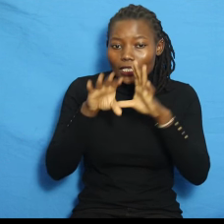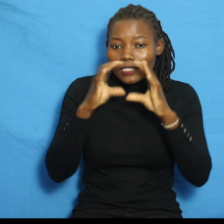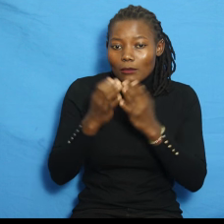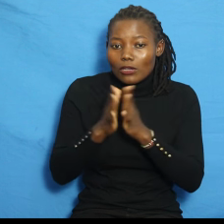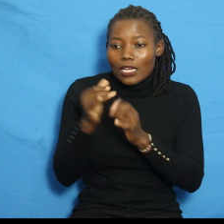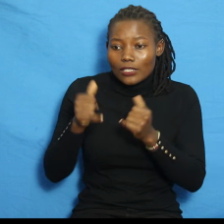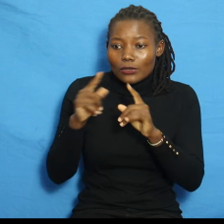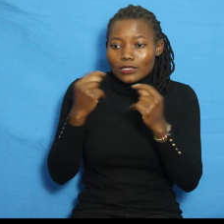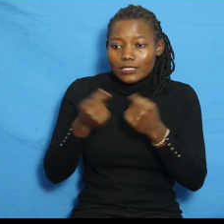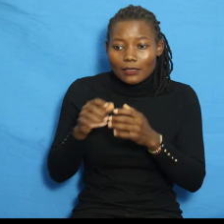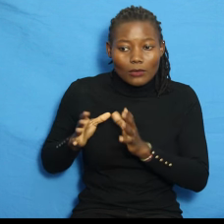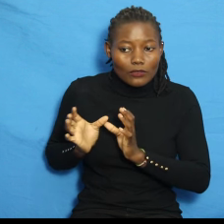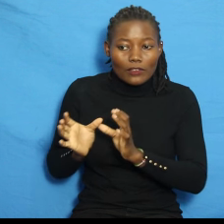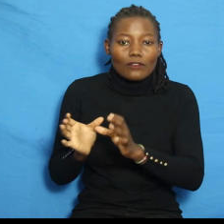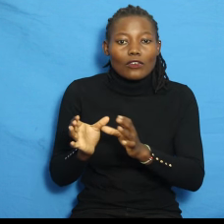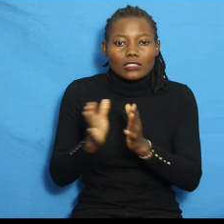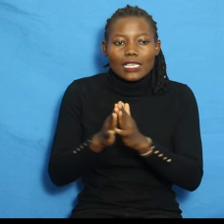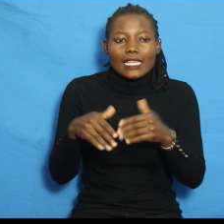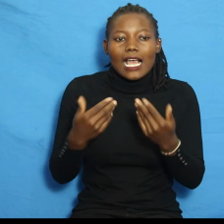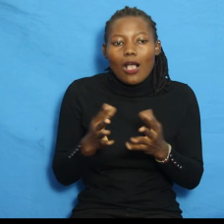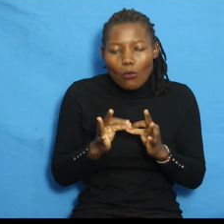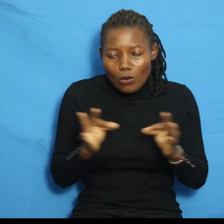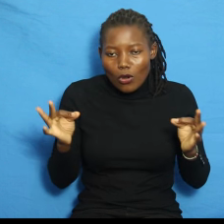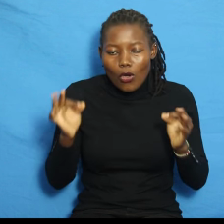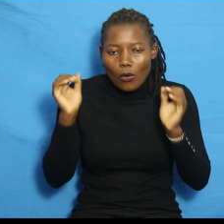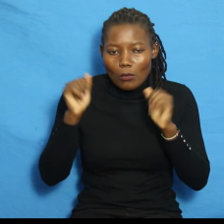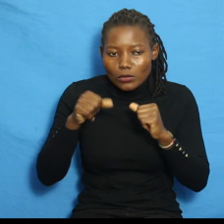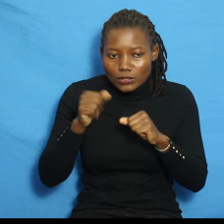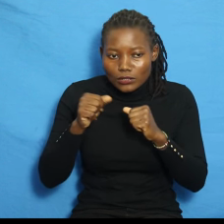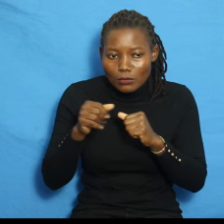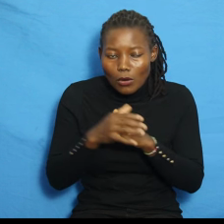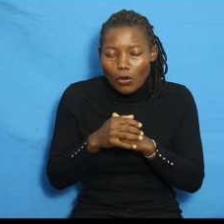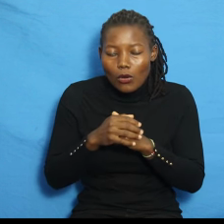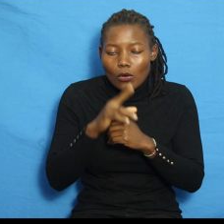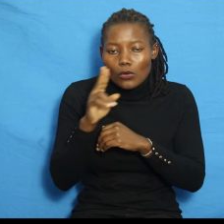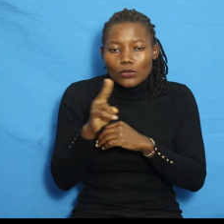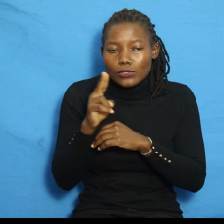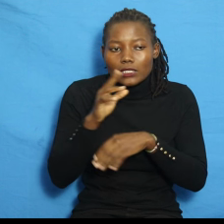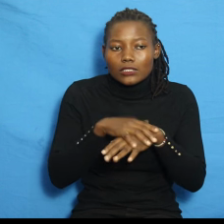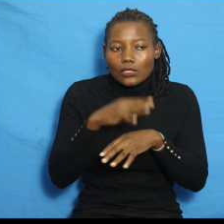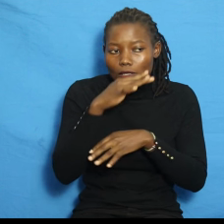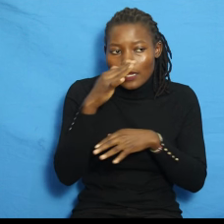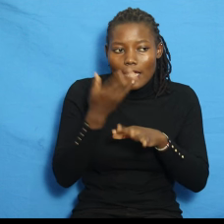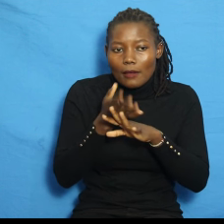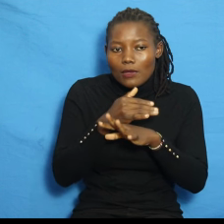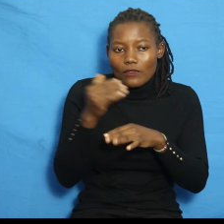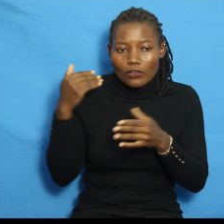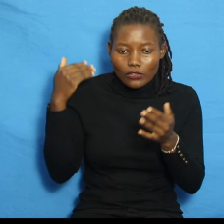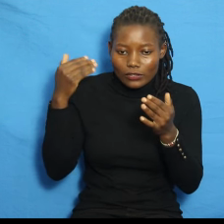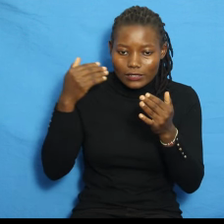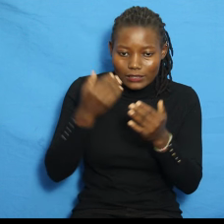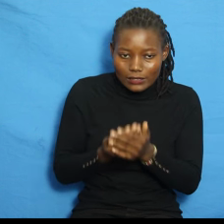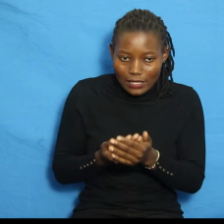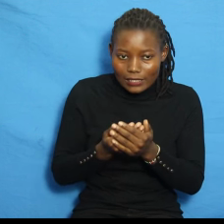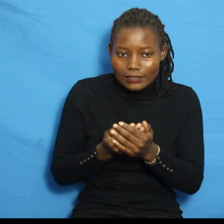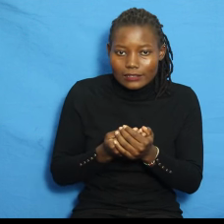force must I give it, and how long will it take for it to be in the air before it lands in the actual target where I would